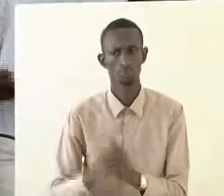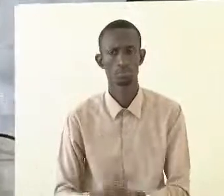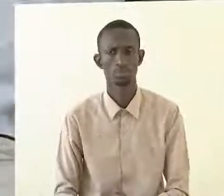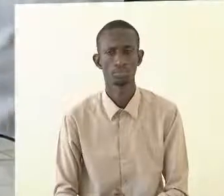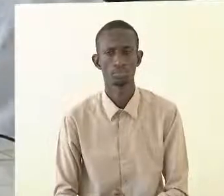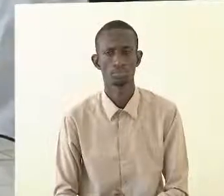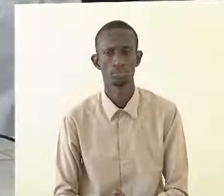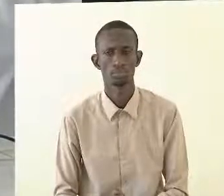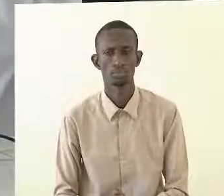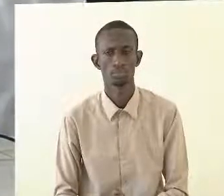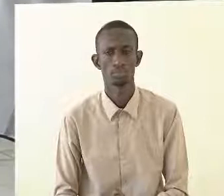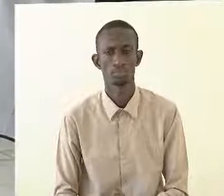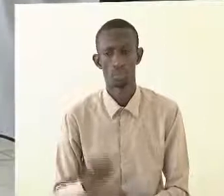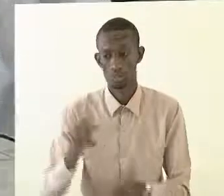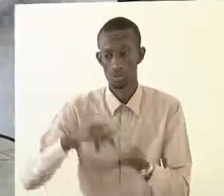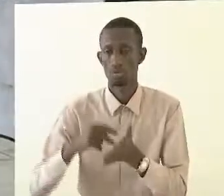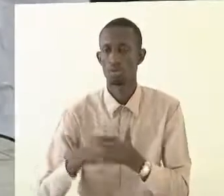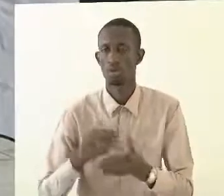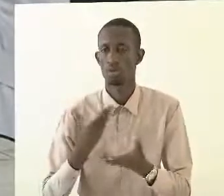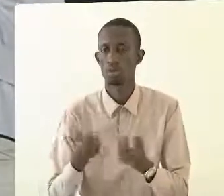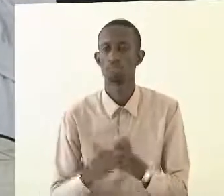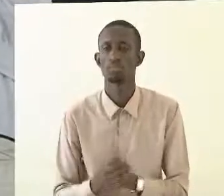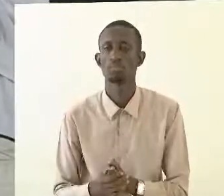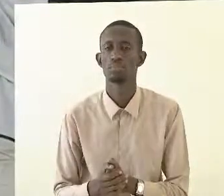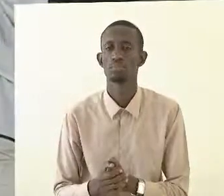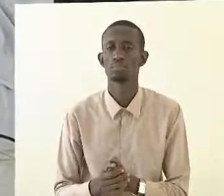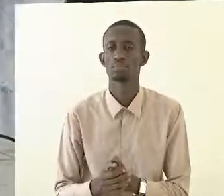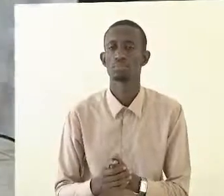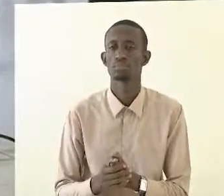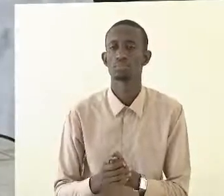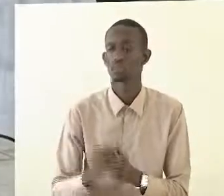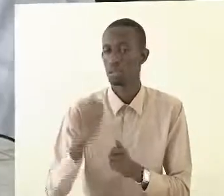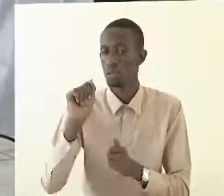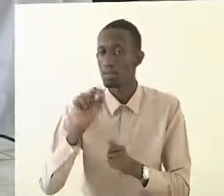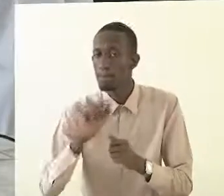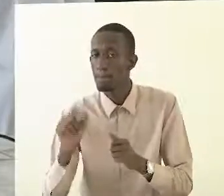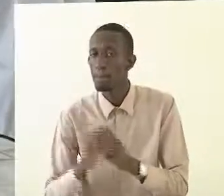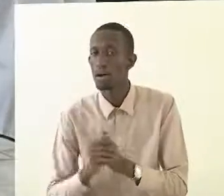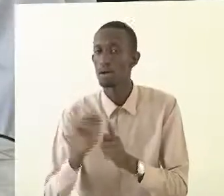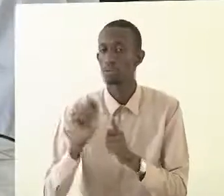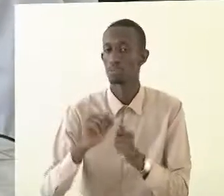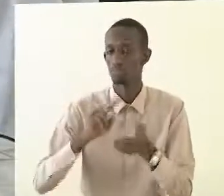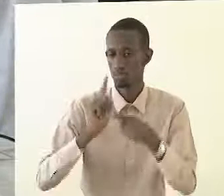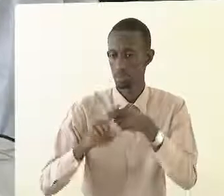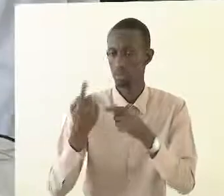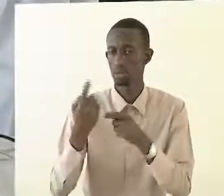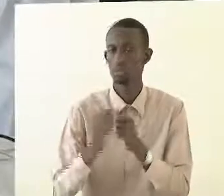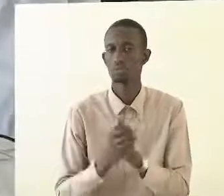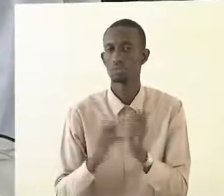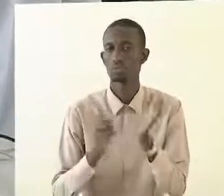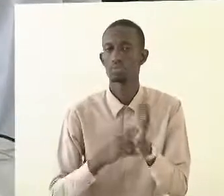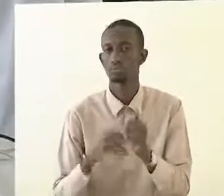Means that I'll be having f power n plus 1, means that I have a sine